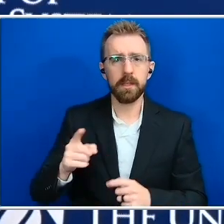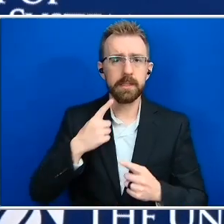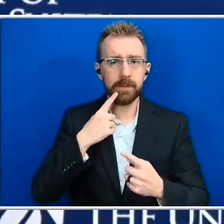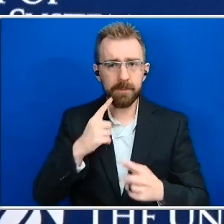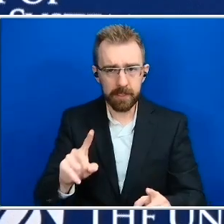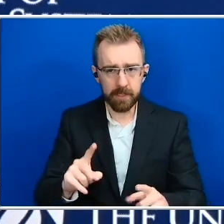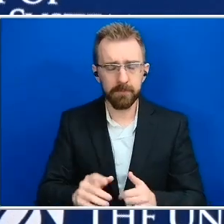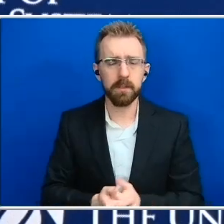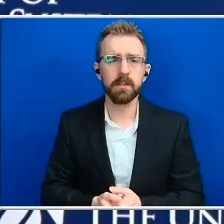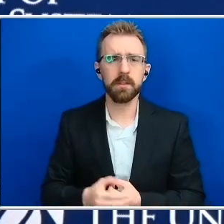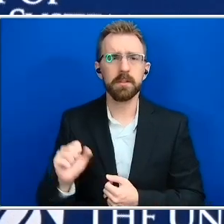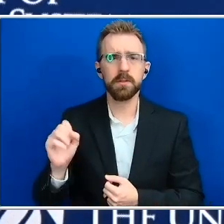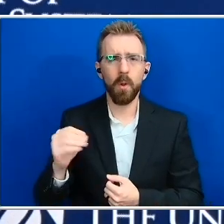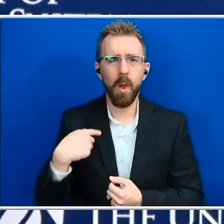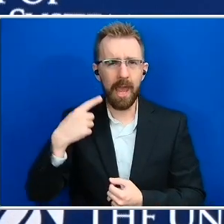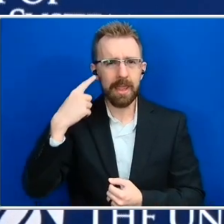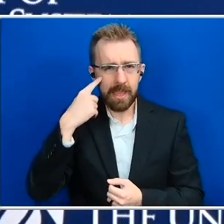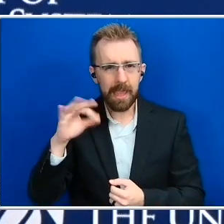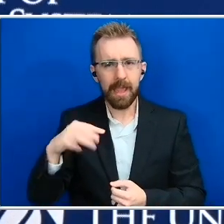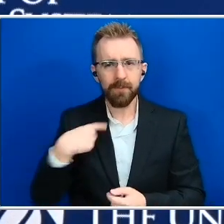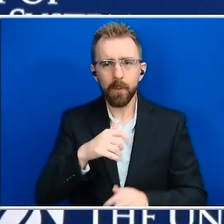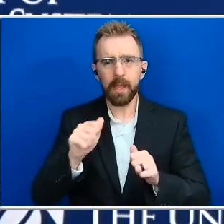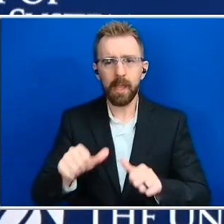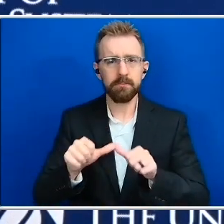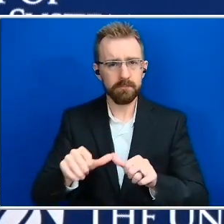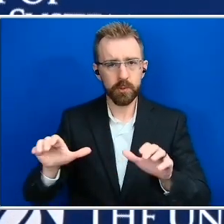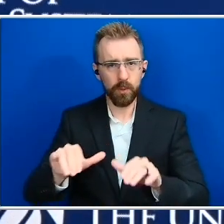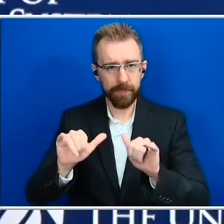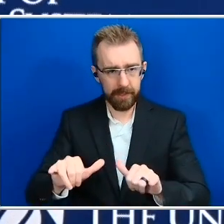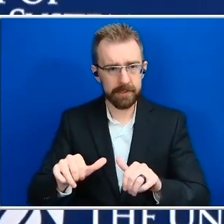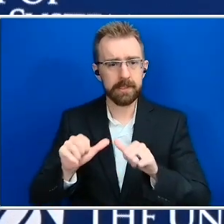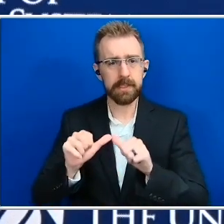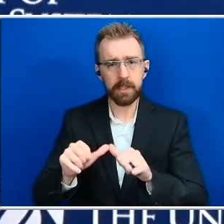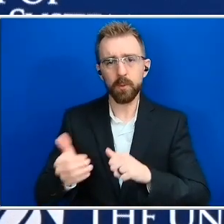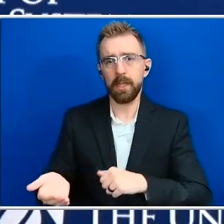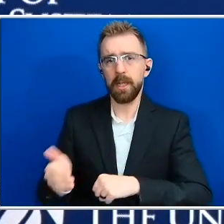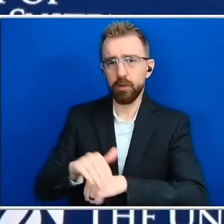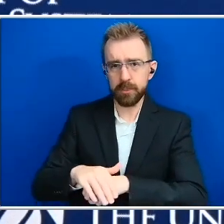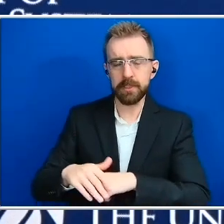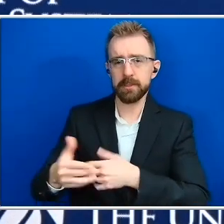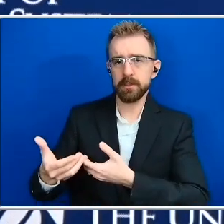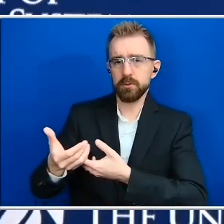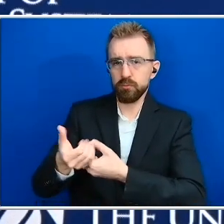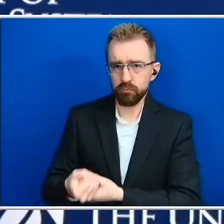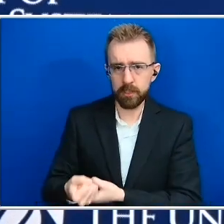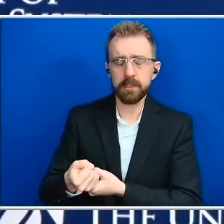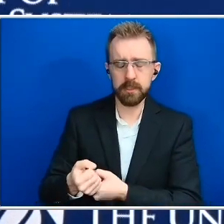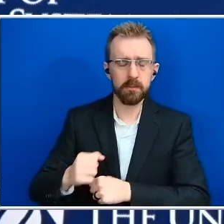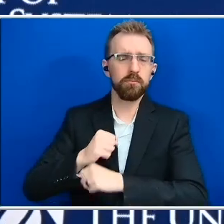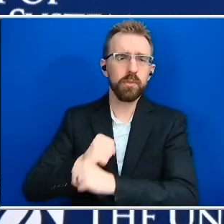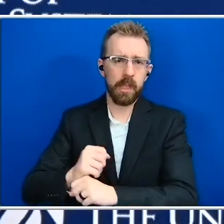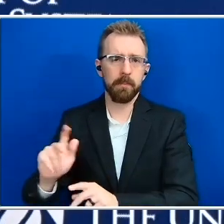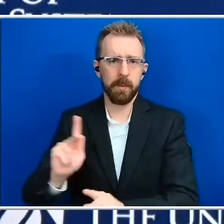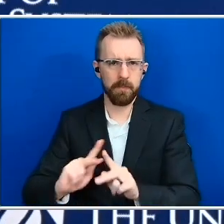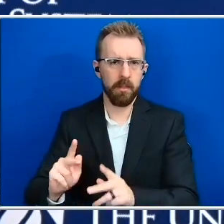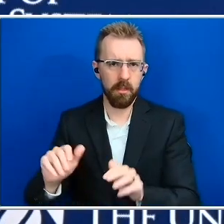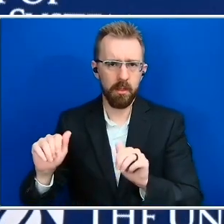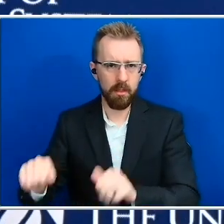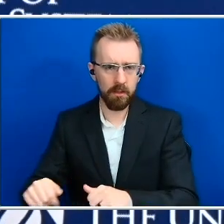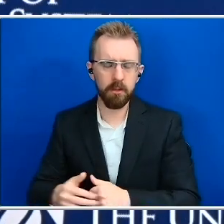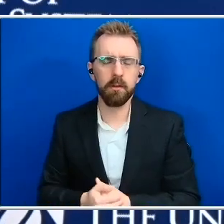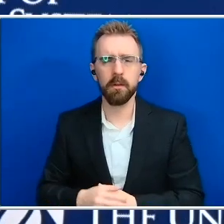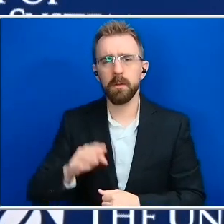I think if we can continue to do this, we can continue to increase the level of trust and protect people. Because we know that